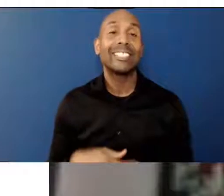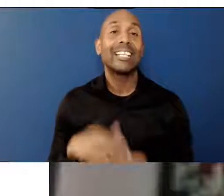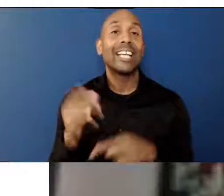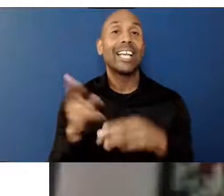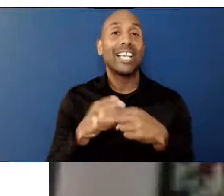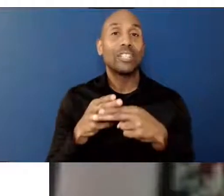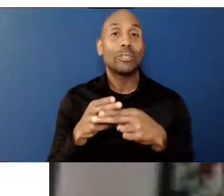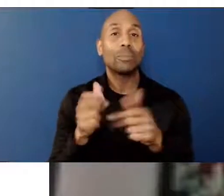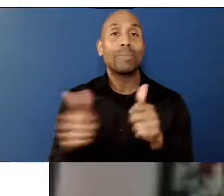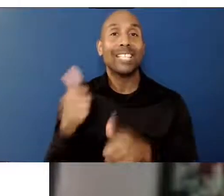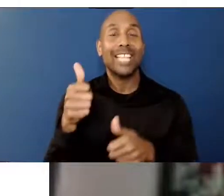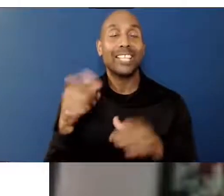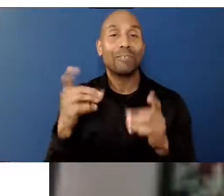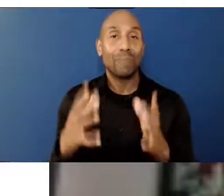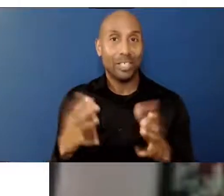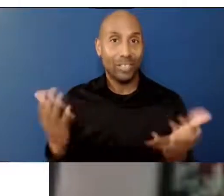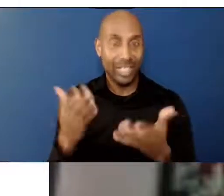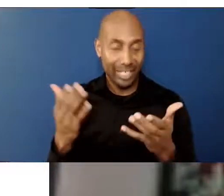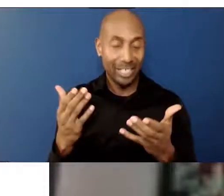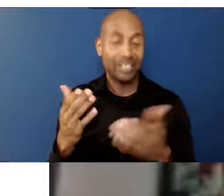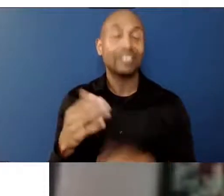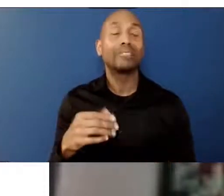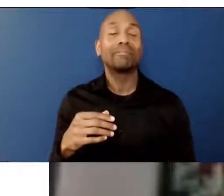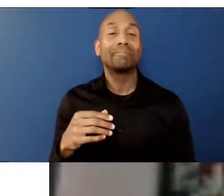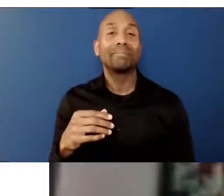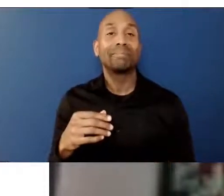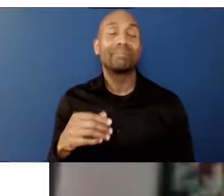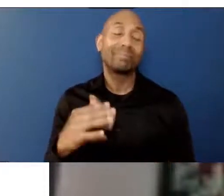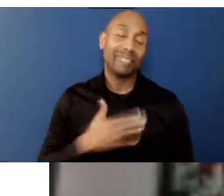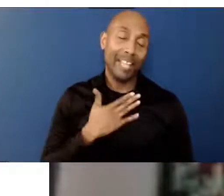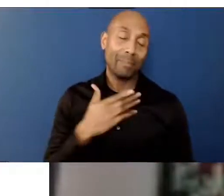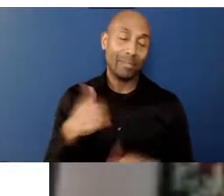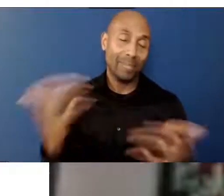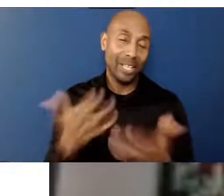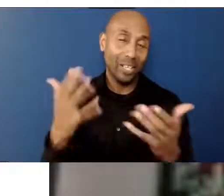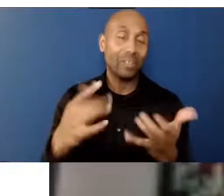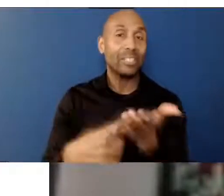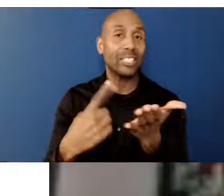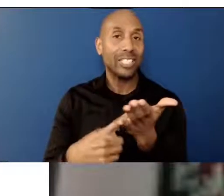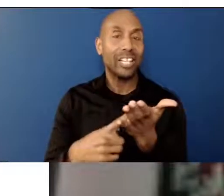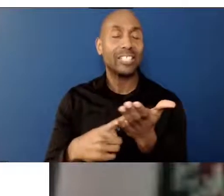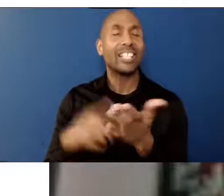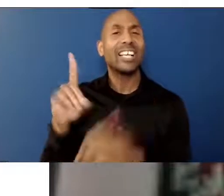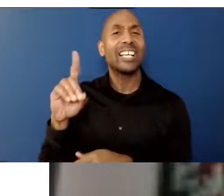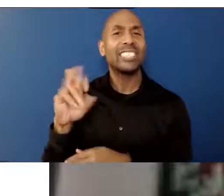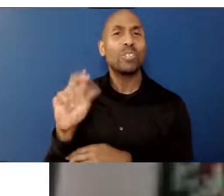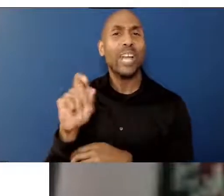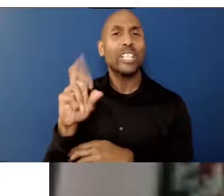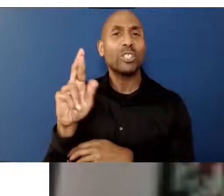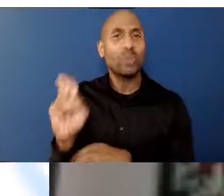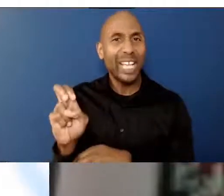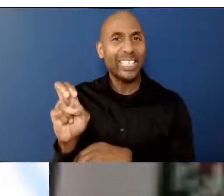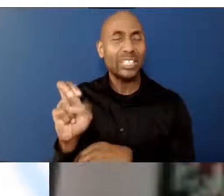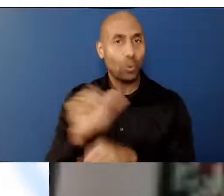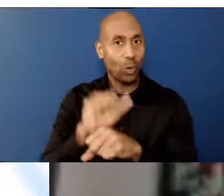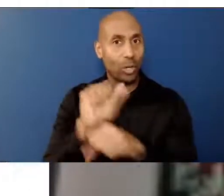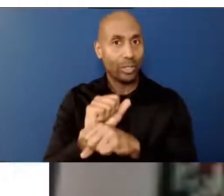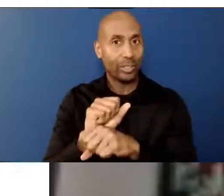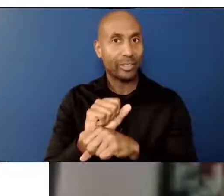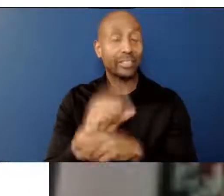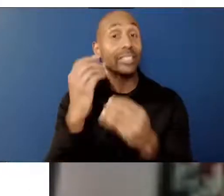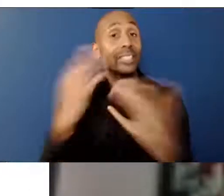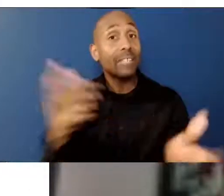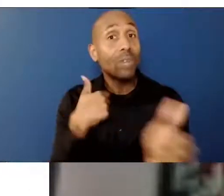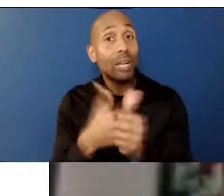be here today to talk to you about the work of the Directorate and provide an update on the progress government has made to meet its commitments to